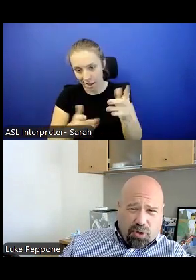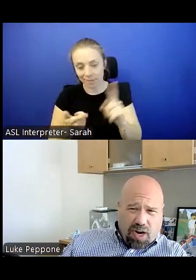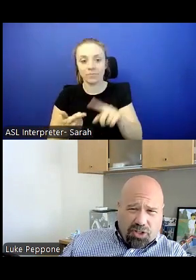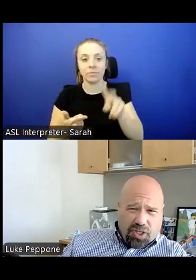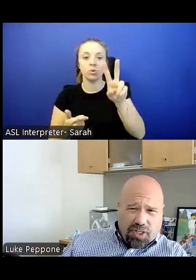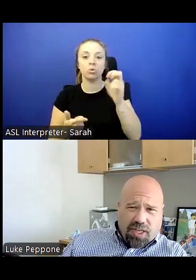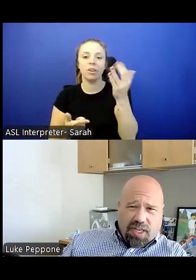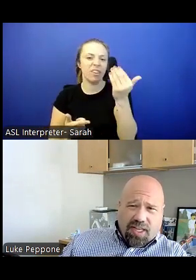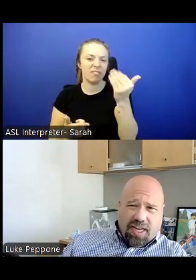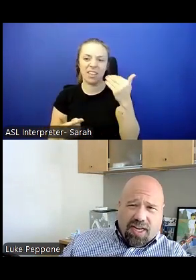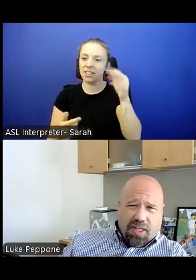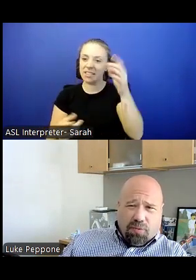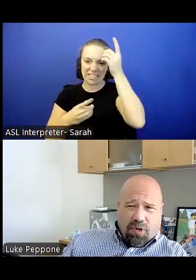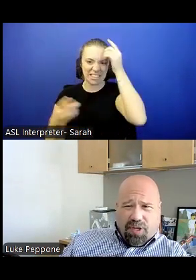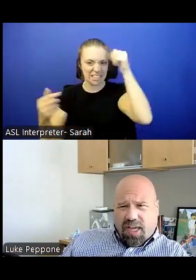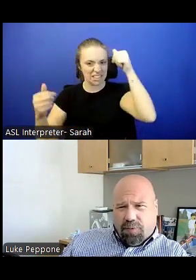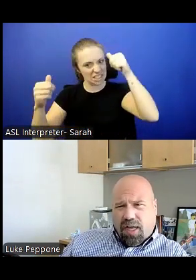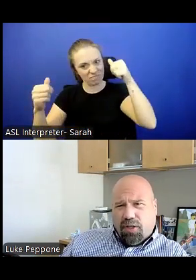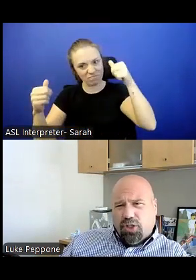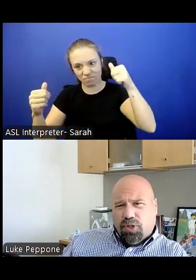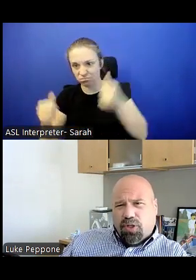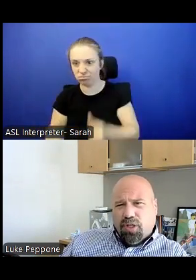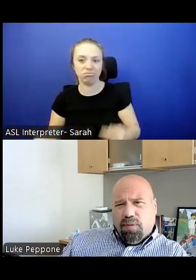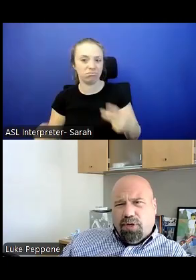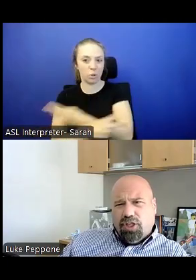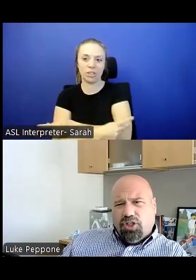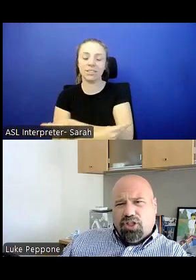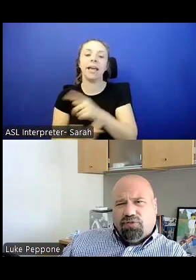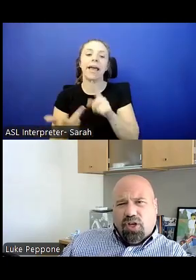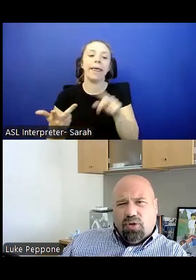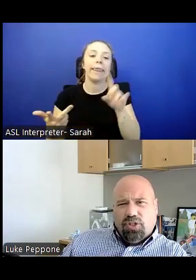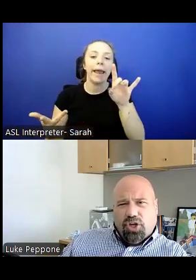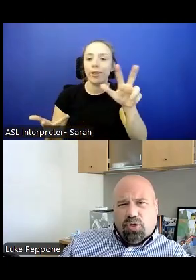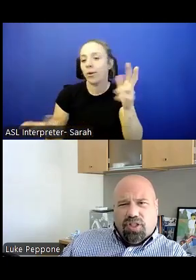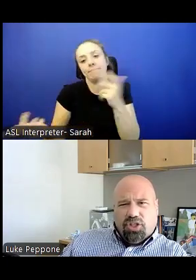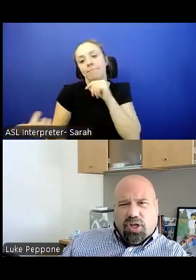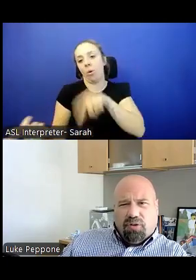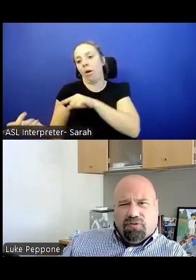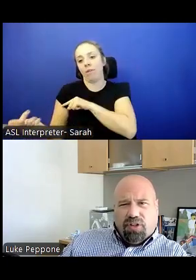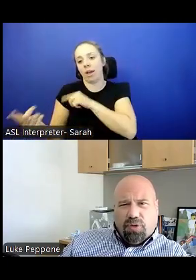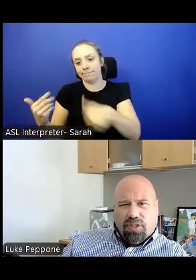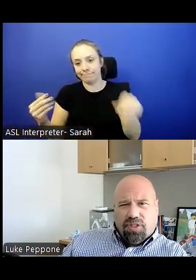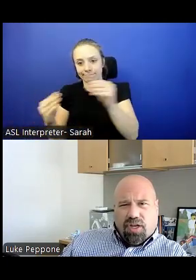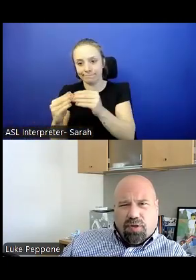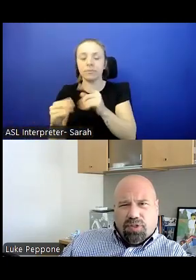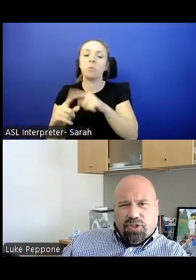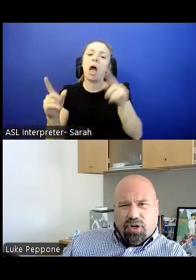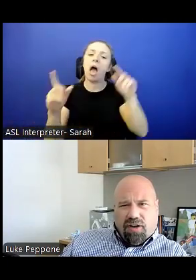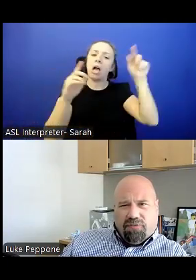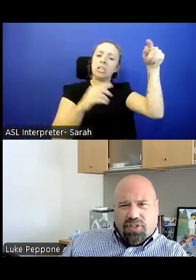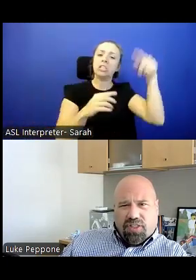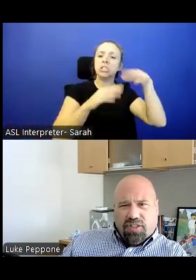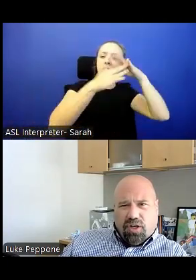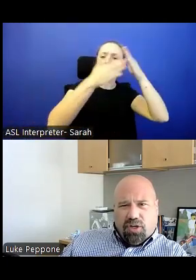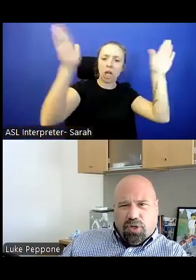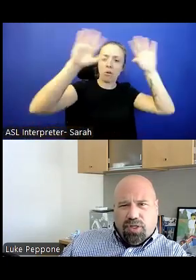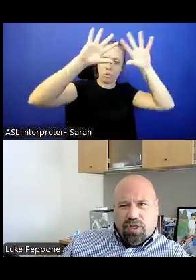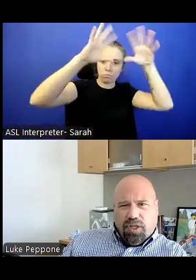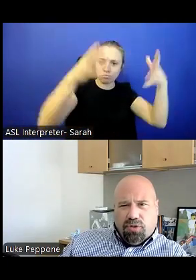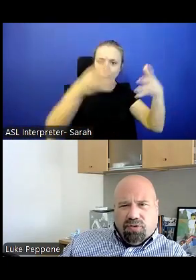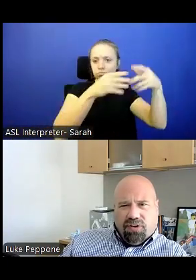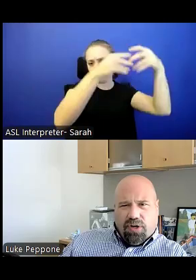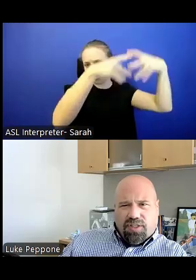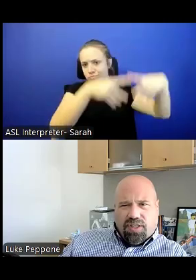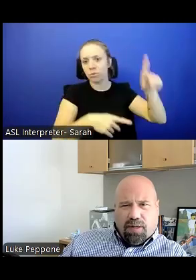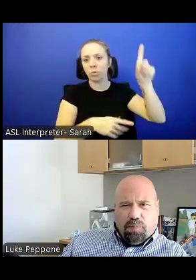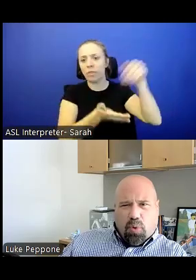disease progression, and 83 became ineligible. But this just shows the general flow of the study, was starting off with 1,600